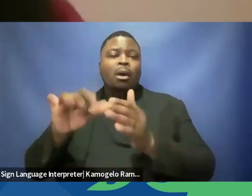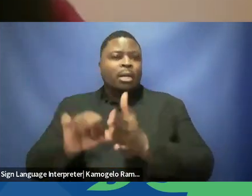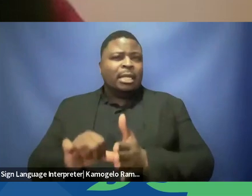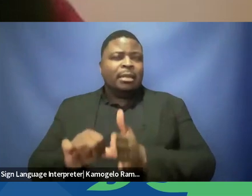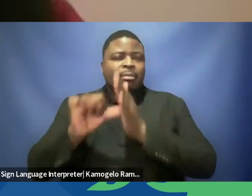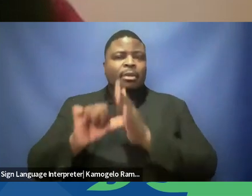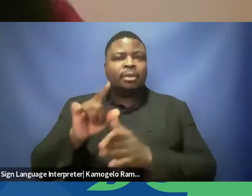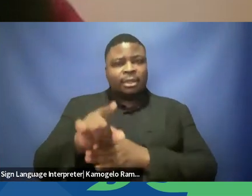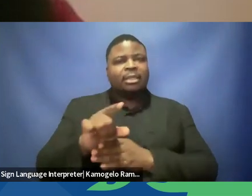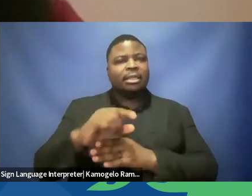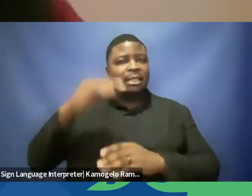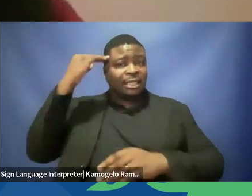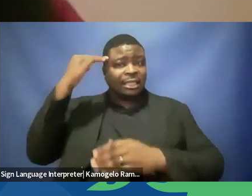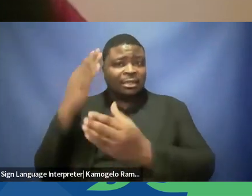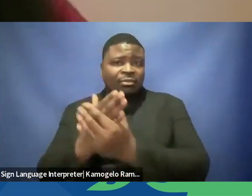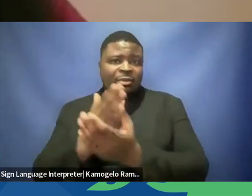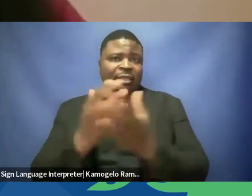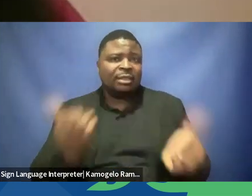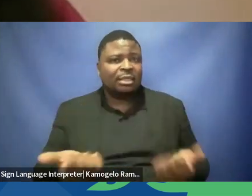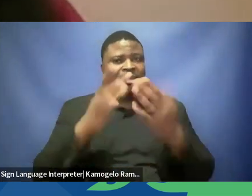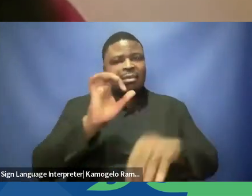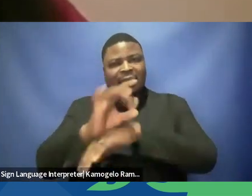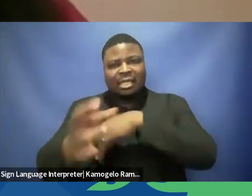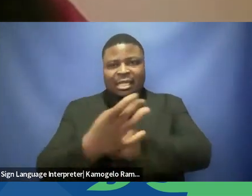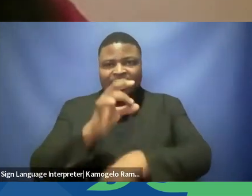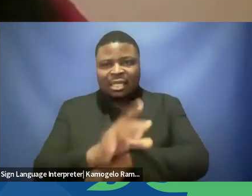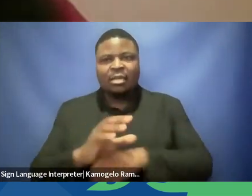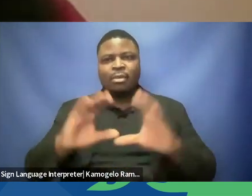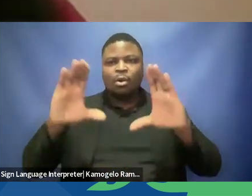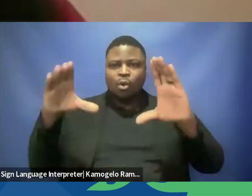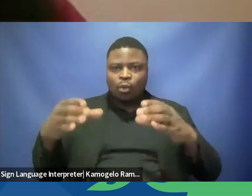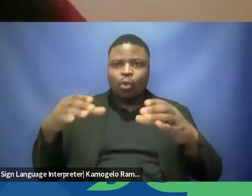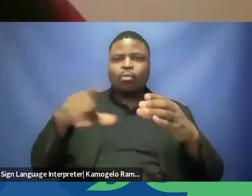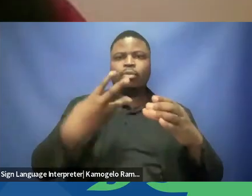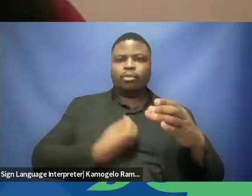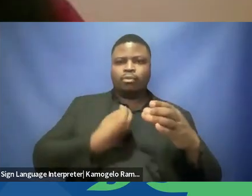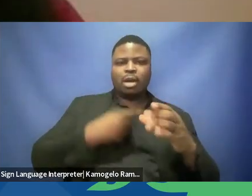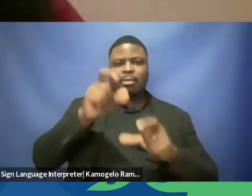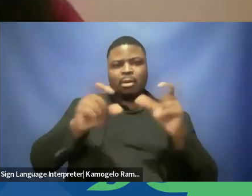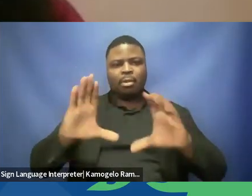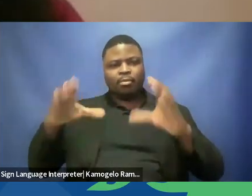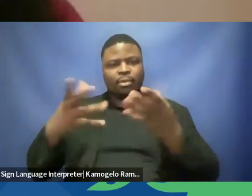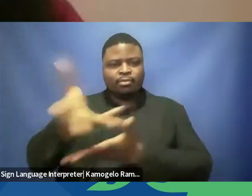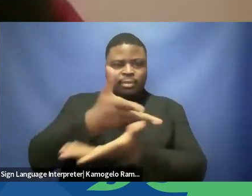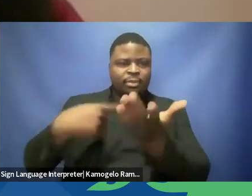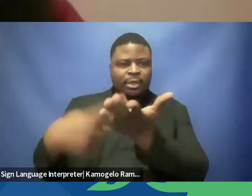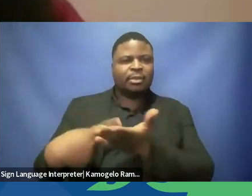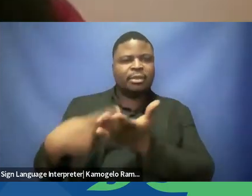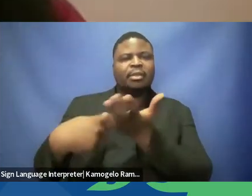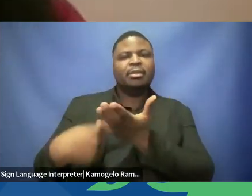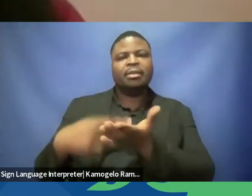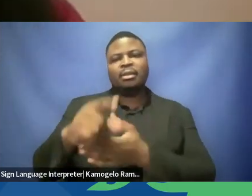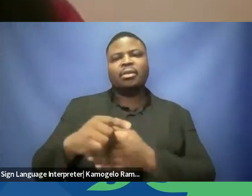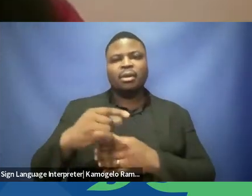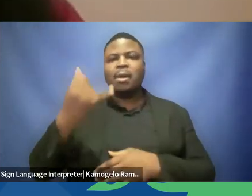psychosocial services, counseling, group engagements with young people that are involved in sexualized drug use